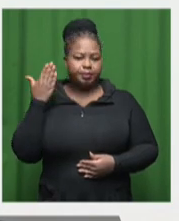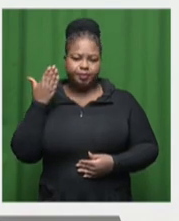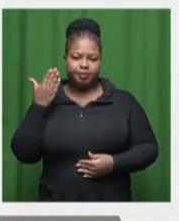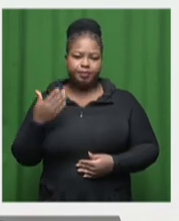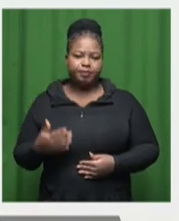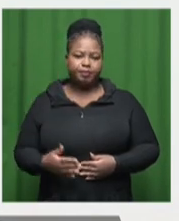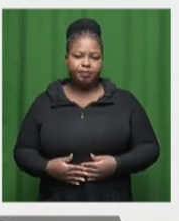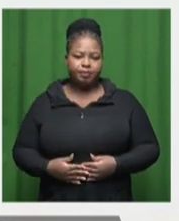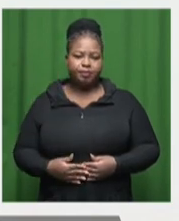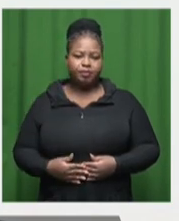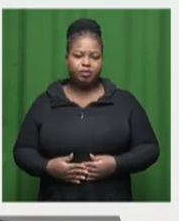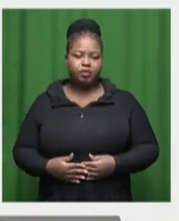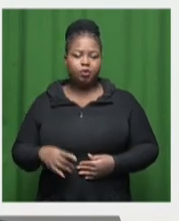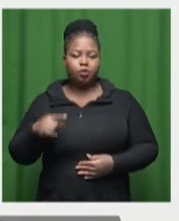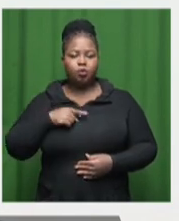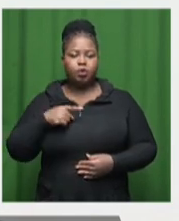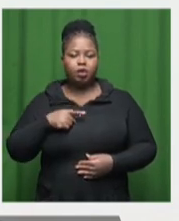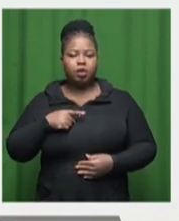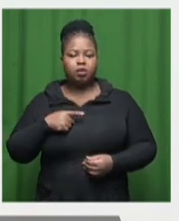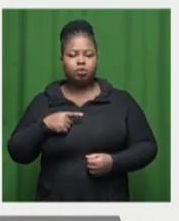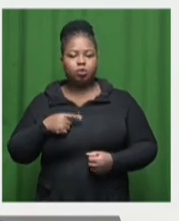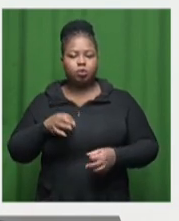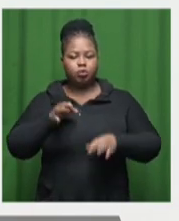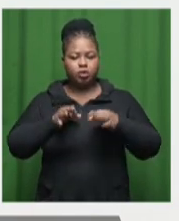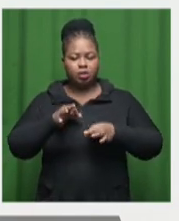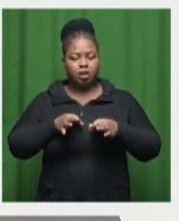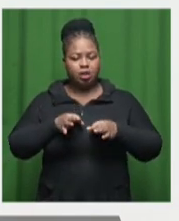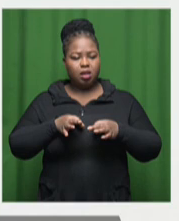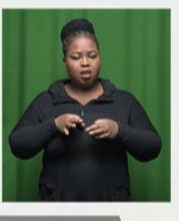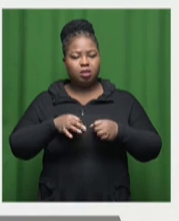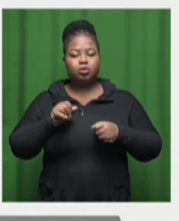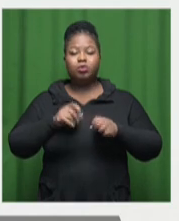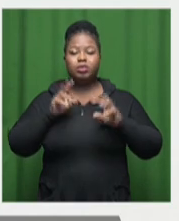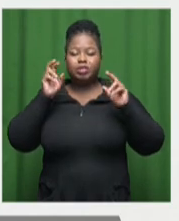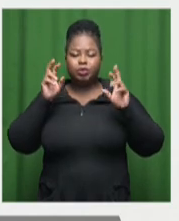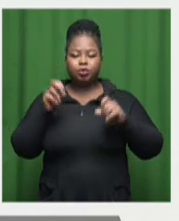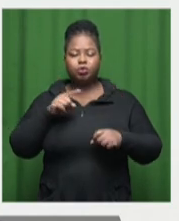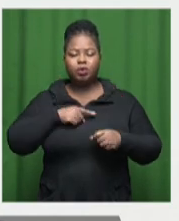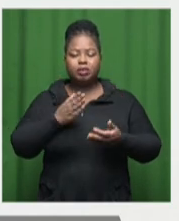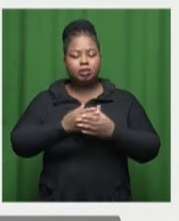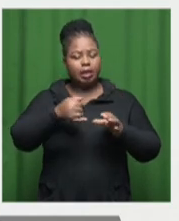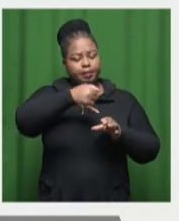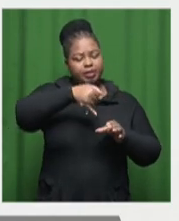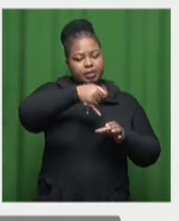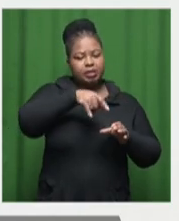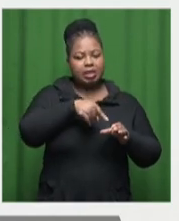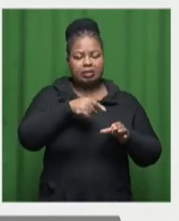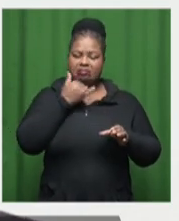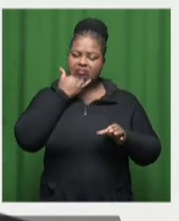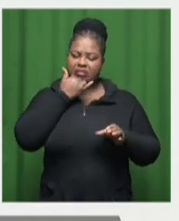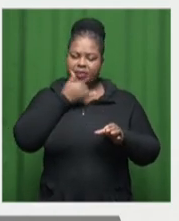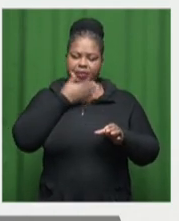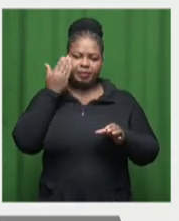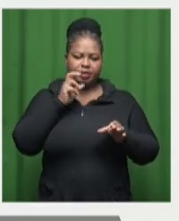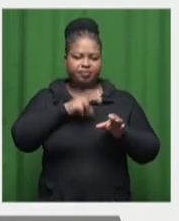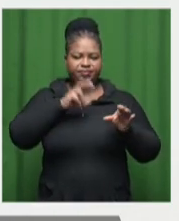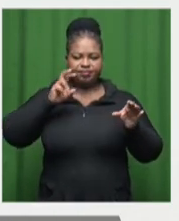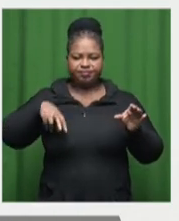the inter-party issues, whereby some people inside certain parties get very unhappy, and then of